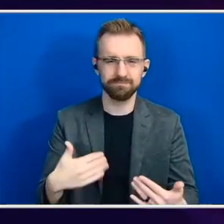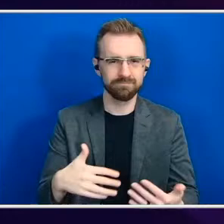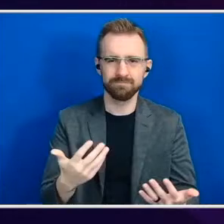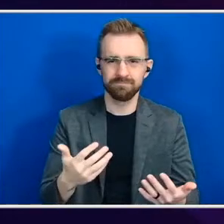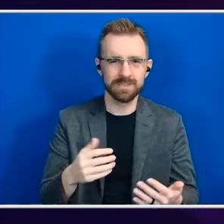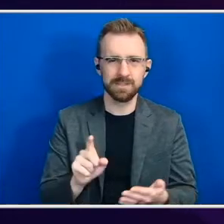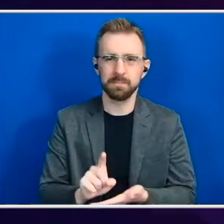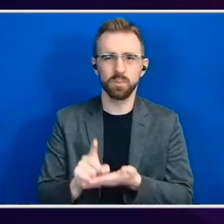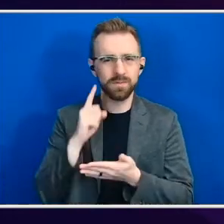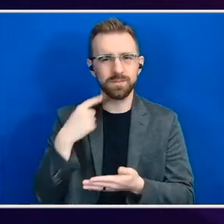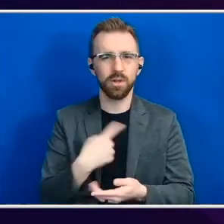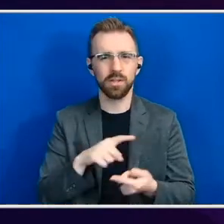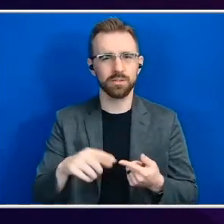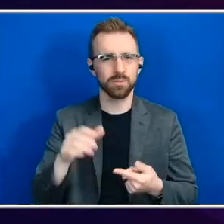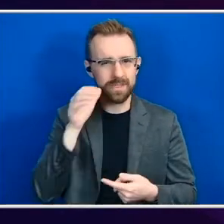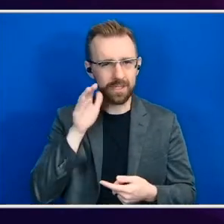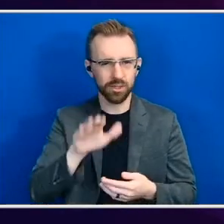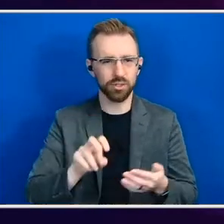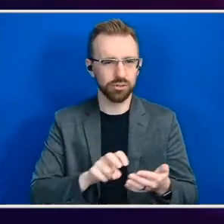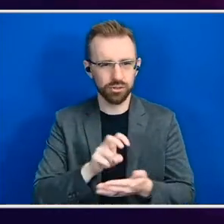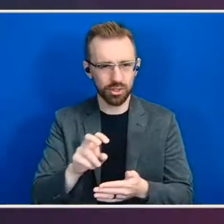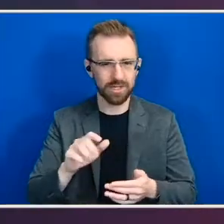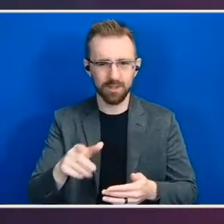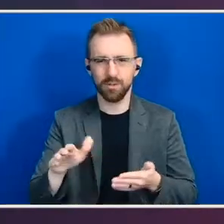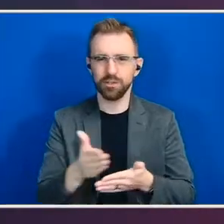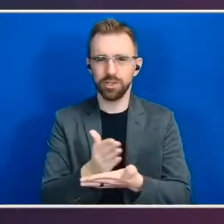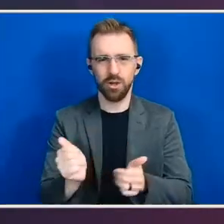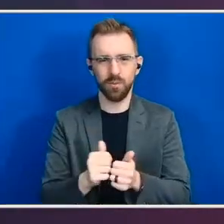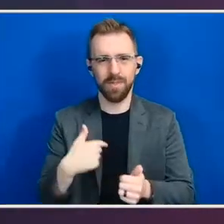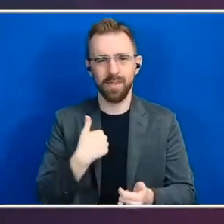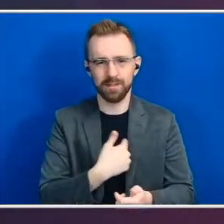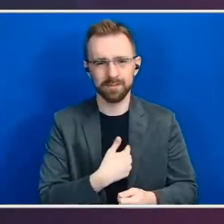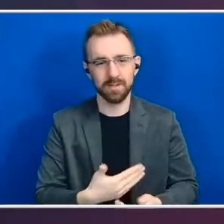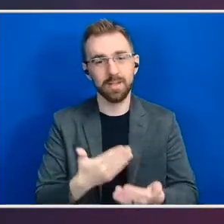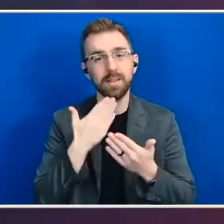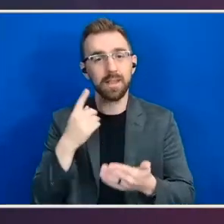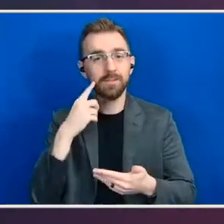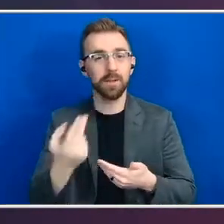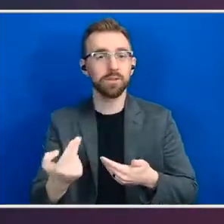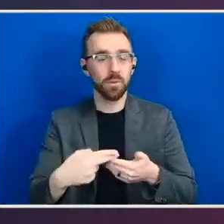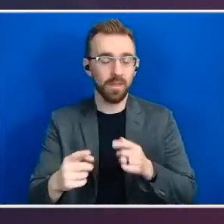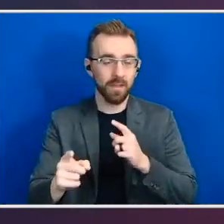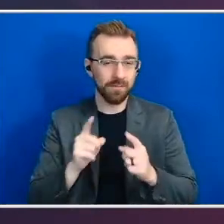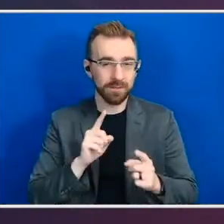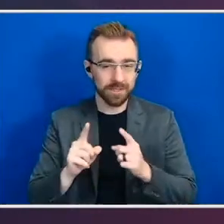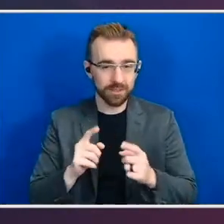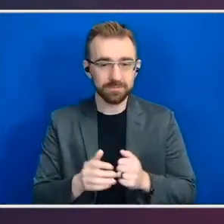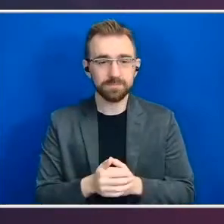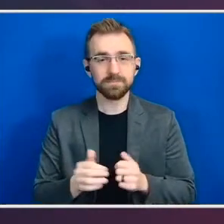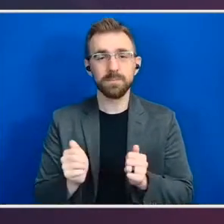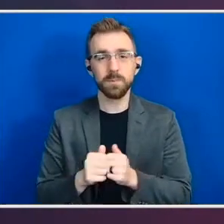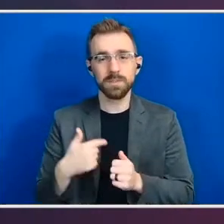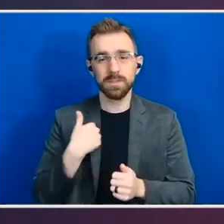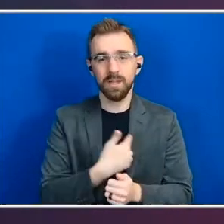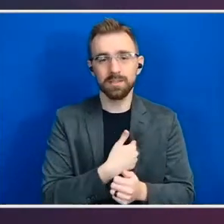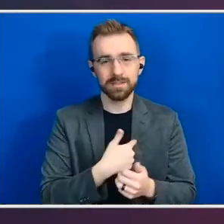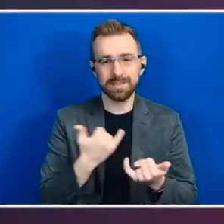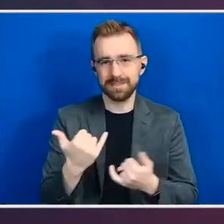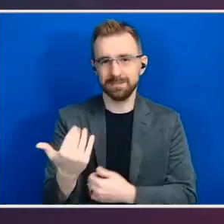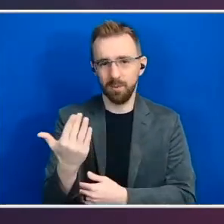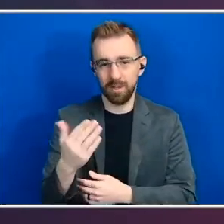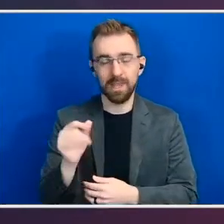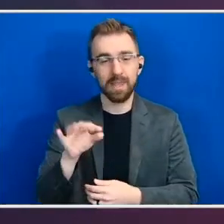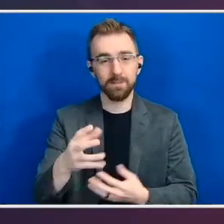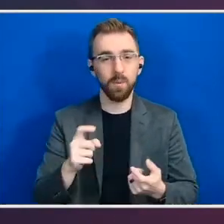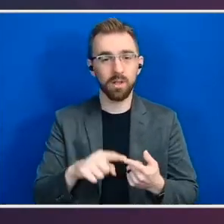hear your journey and that you shared it with us. Thank you for joining the conversation with us this morning. And if you'd like to watch or